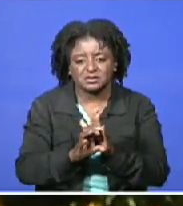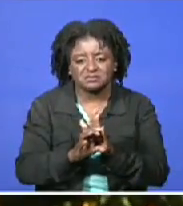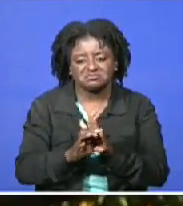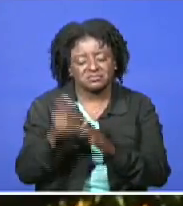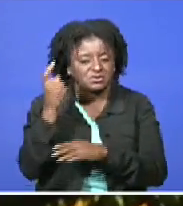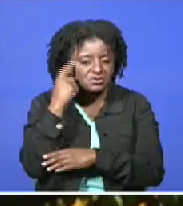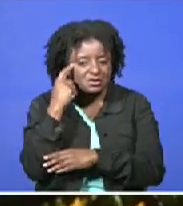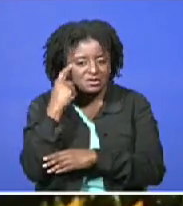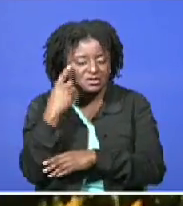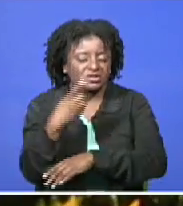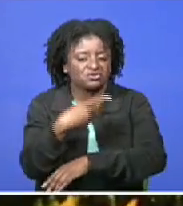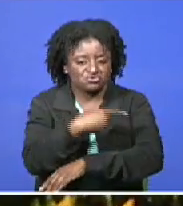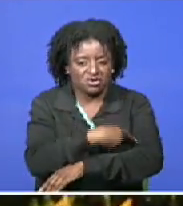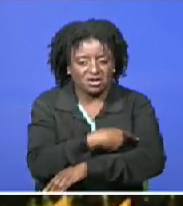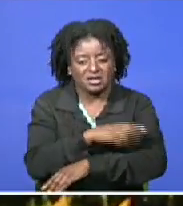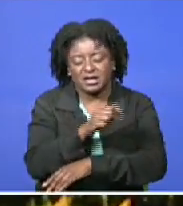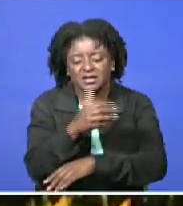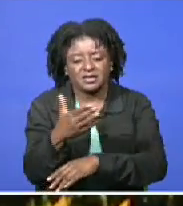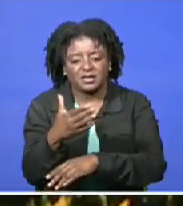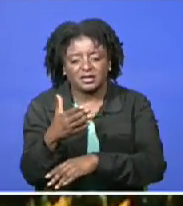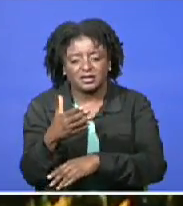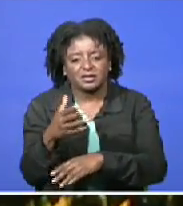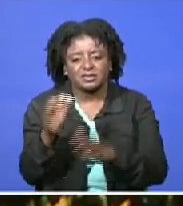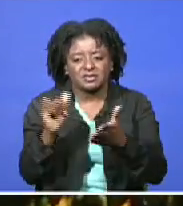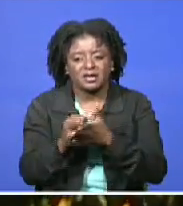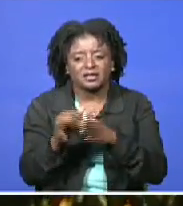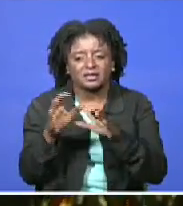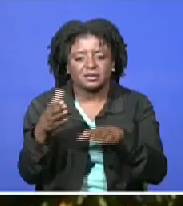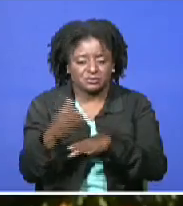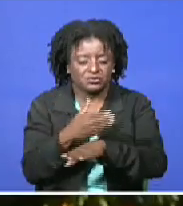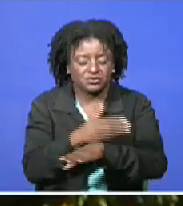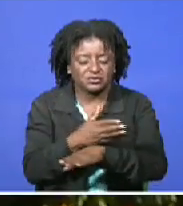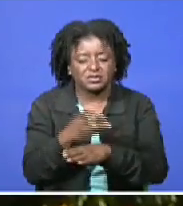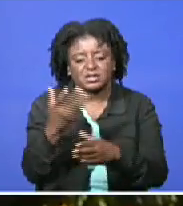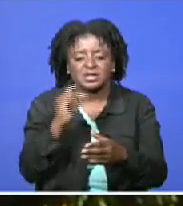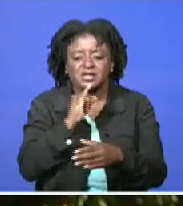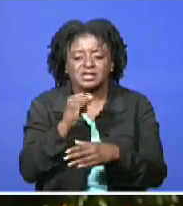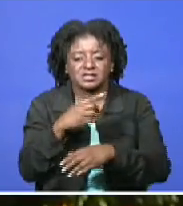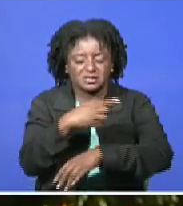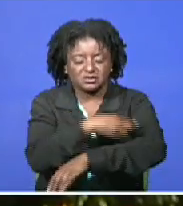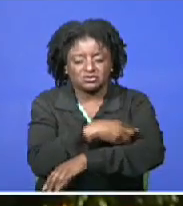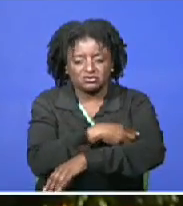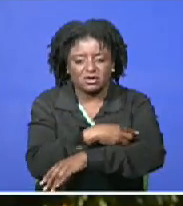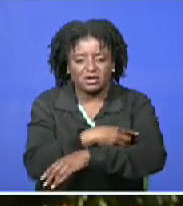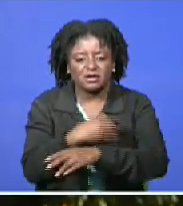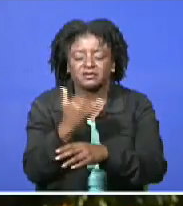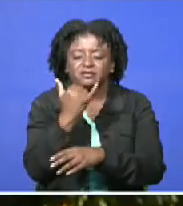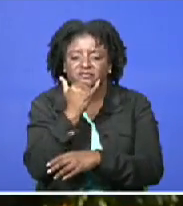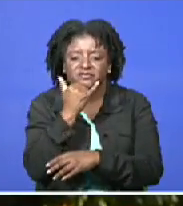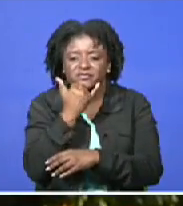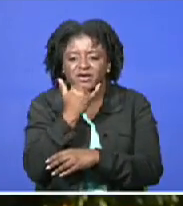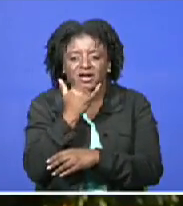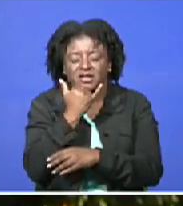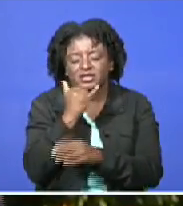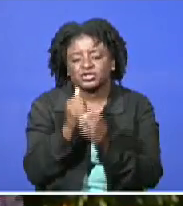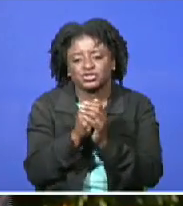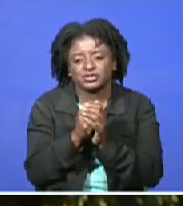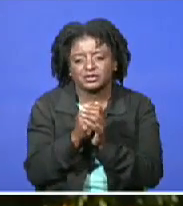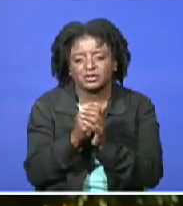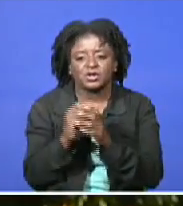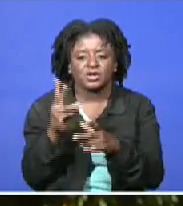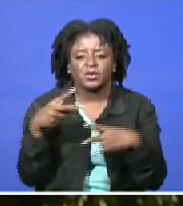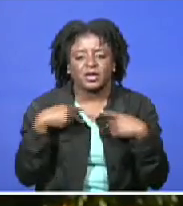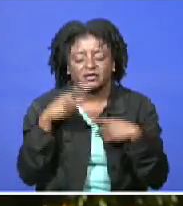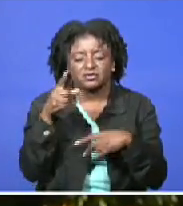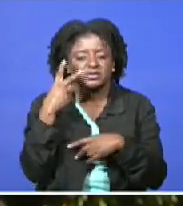a drug or a doping violation. So to prevent that, what we would do is we would have you see